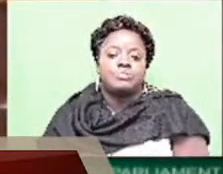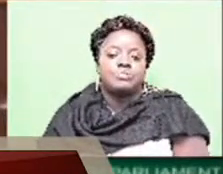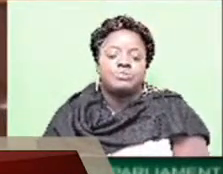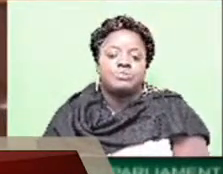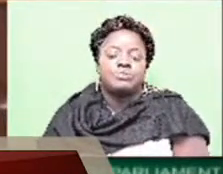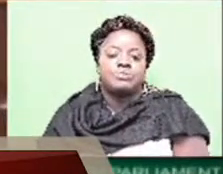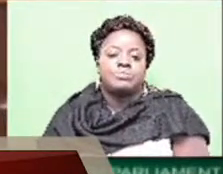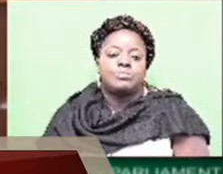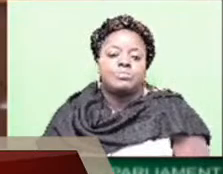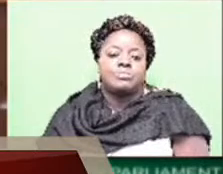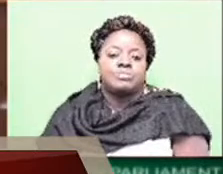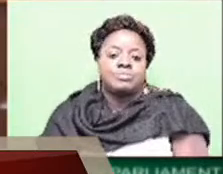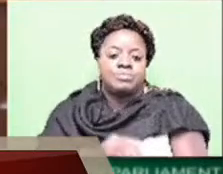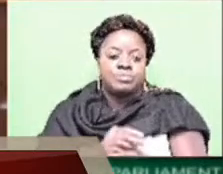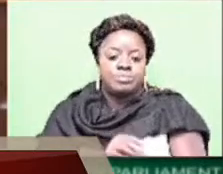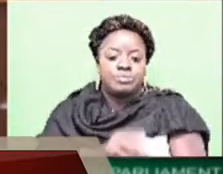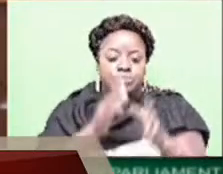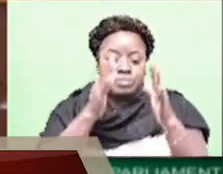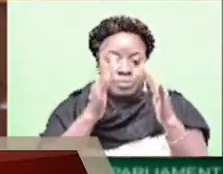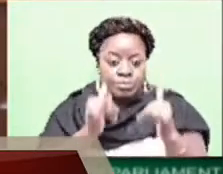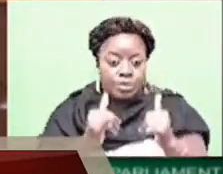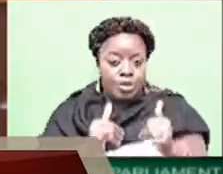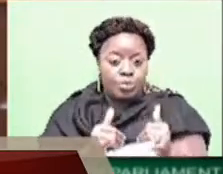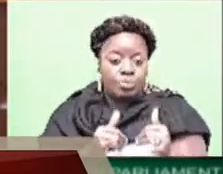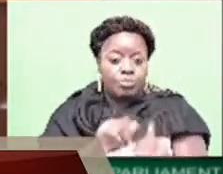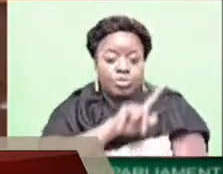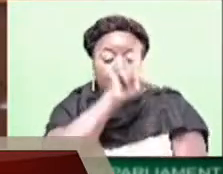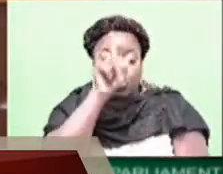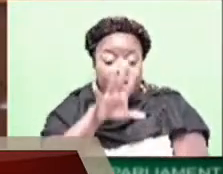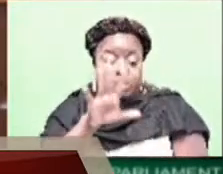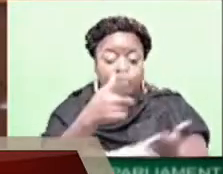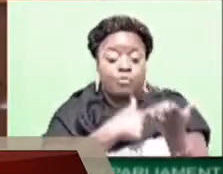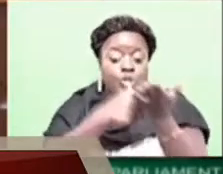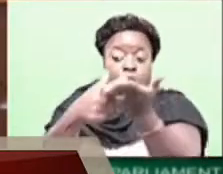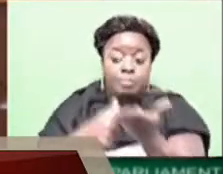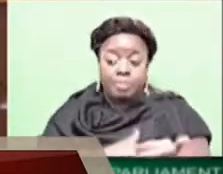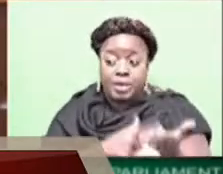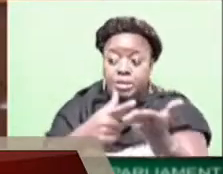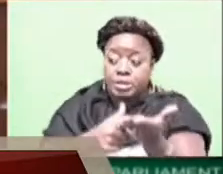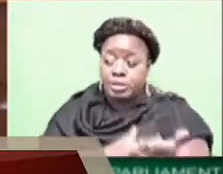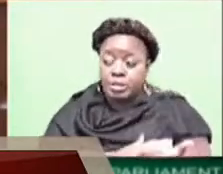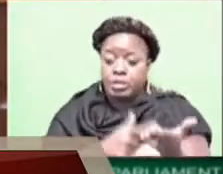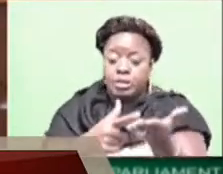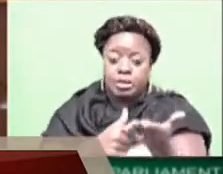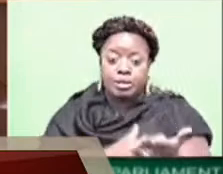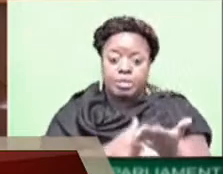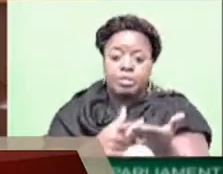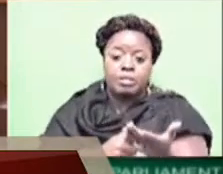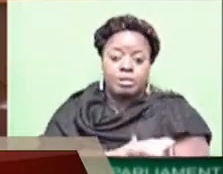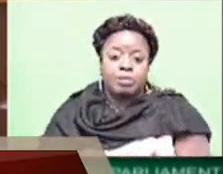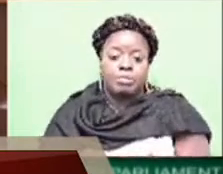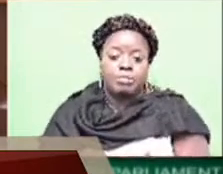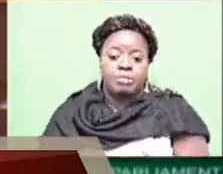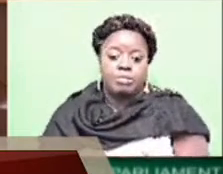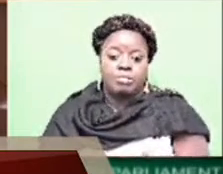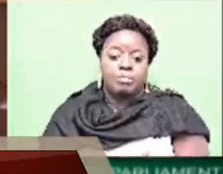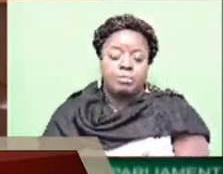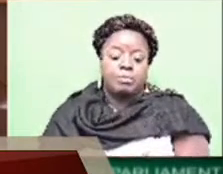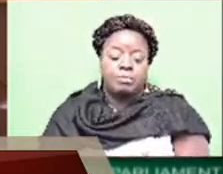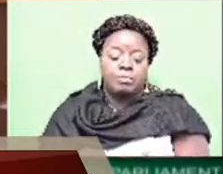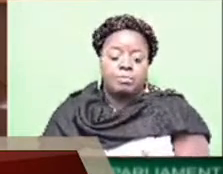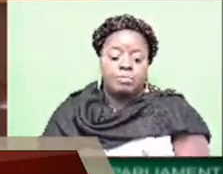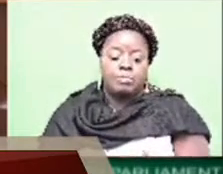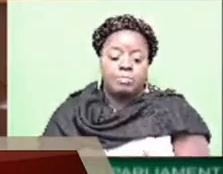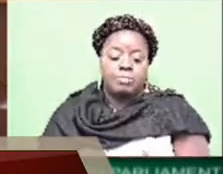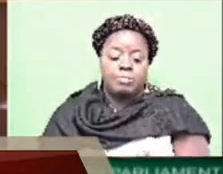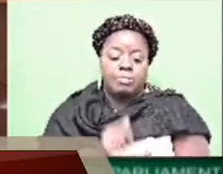Honourable members, I shall now propose the question for debate. The question is that a bill entitled An Act to Amend